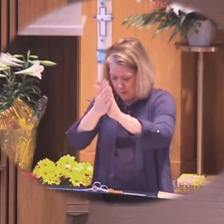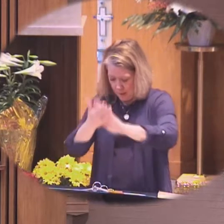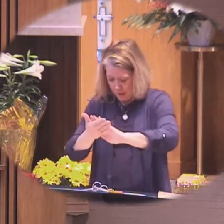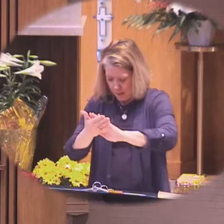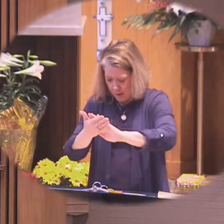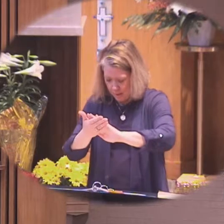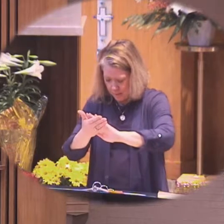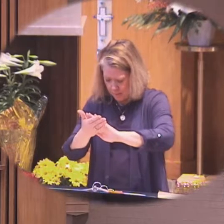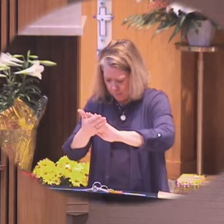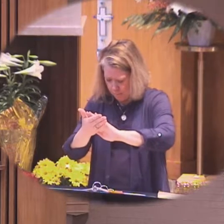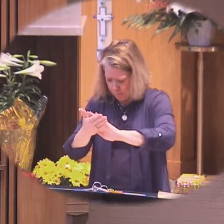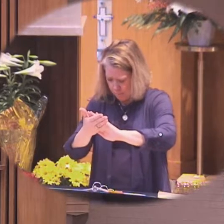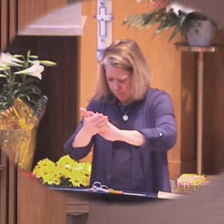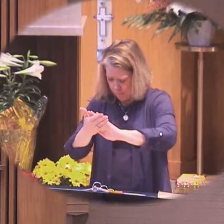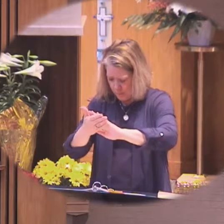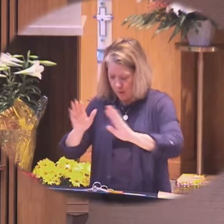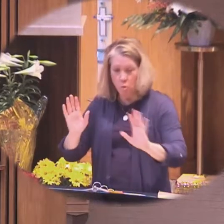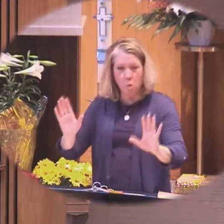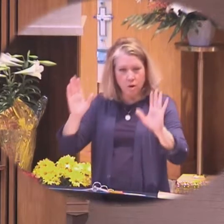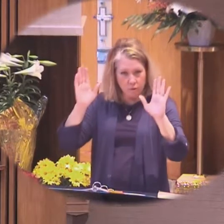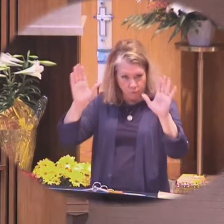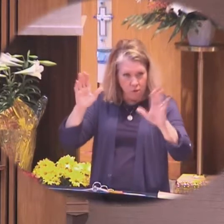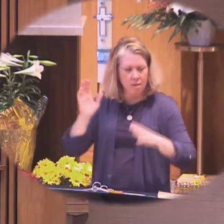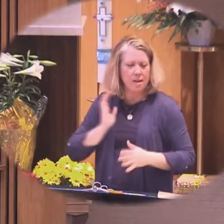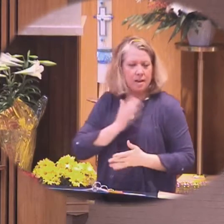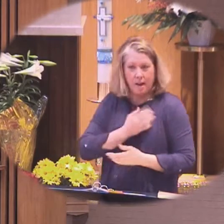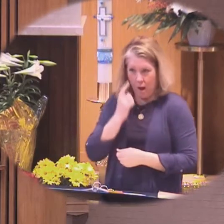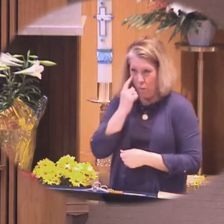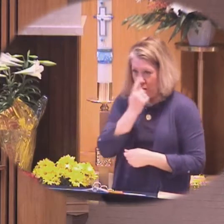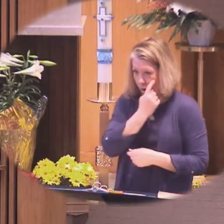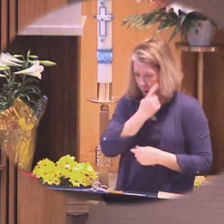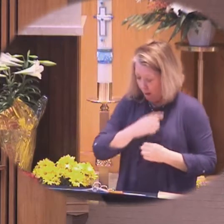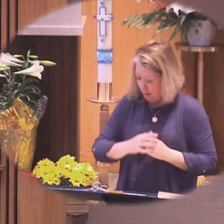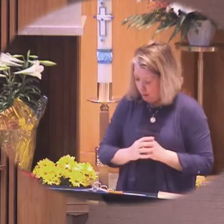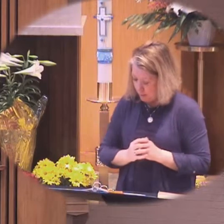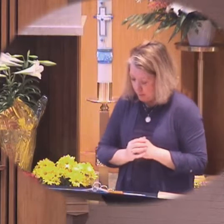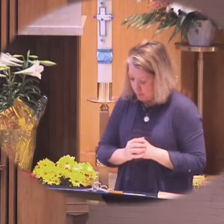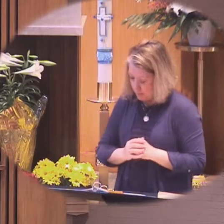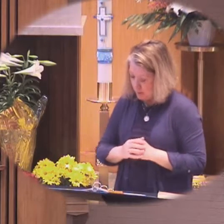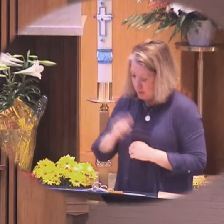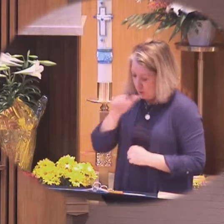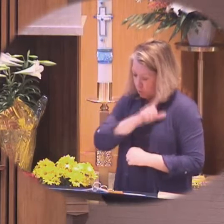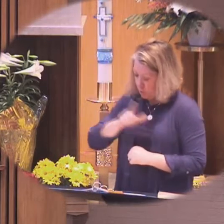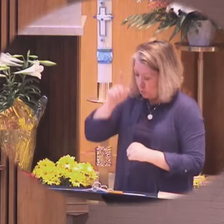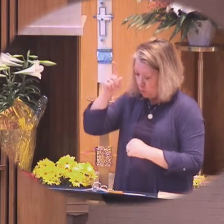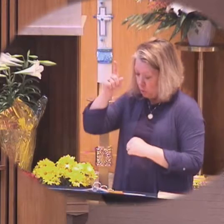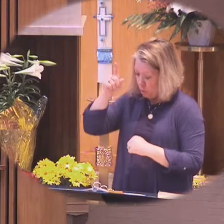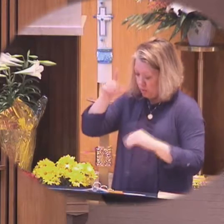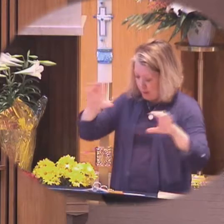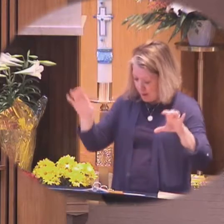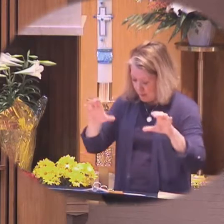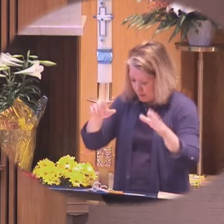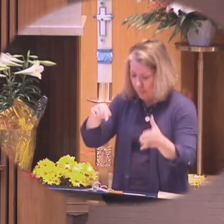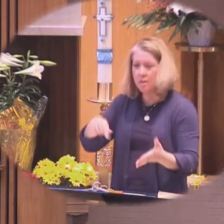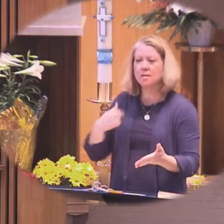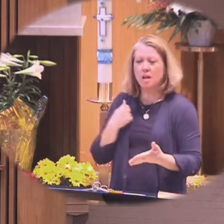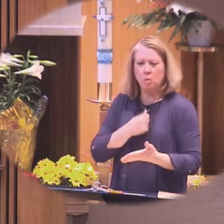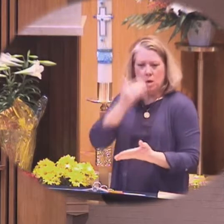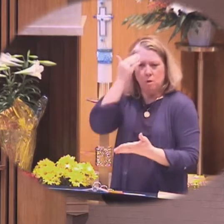cornerstone. By the Lord has this been done. It is wonderful.